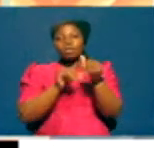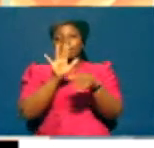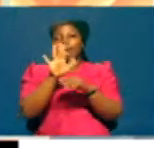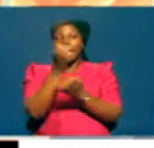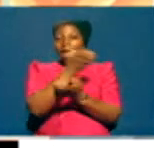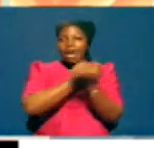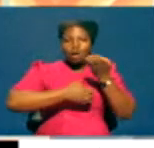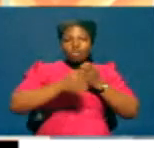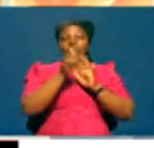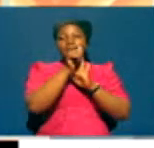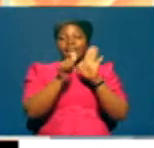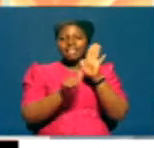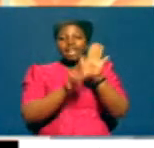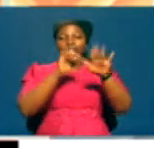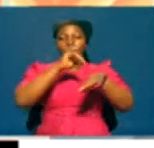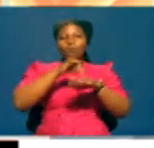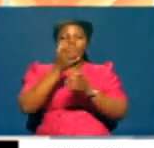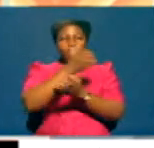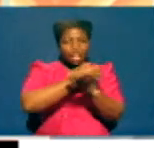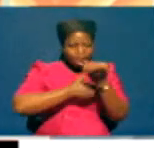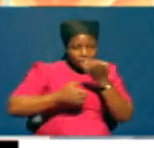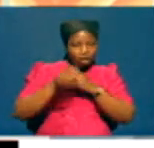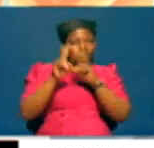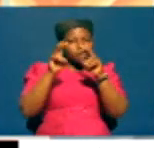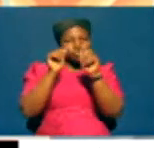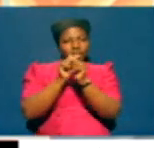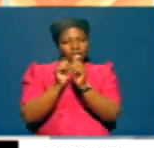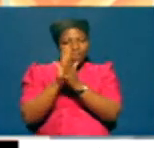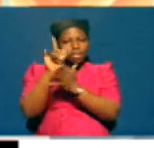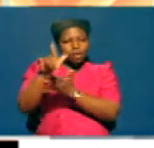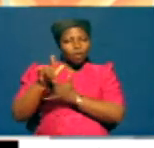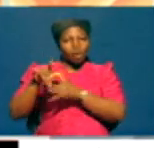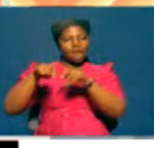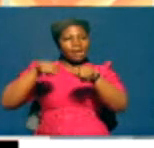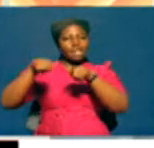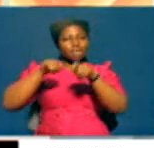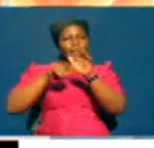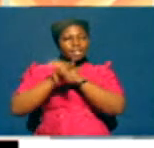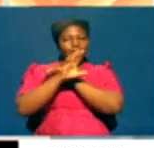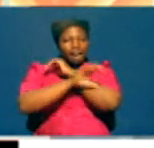comes to matters economy and debt management in the country.